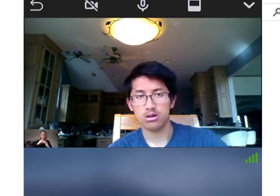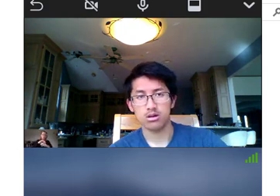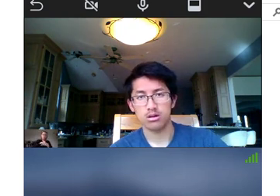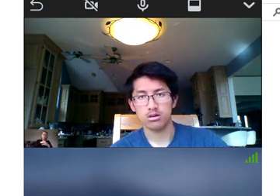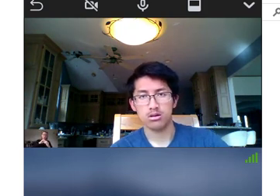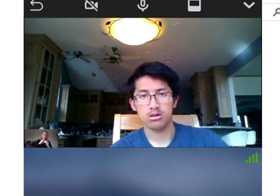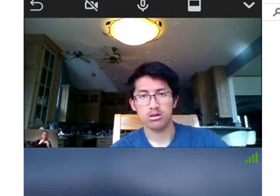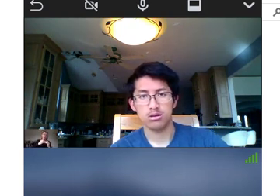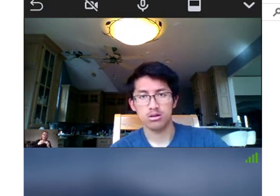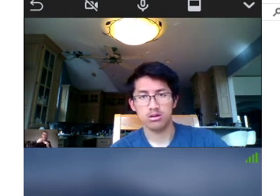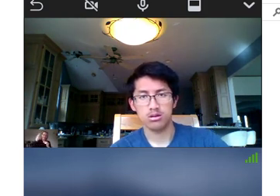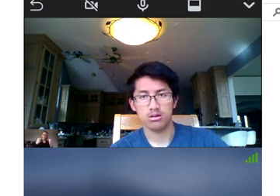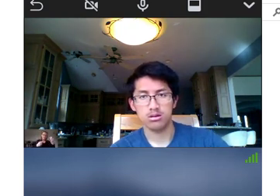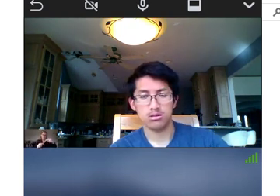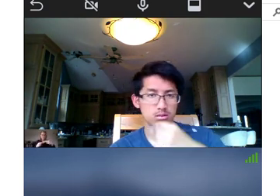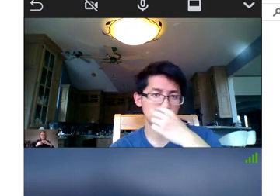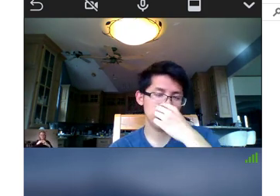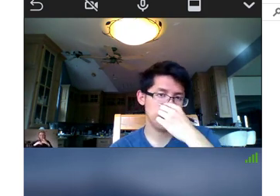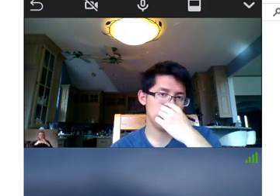it's kind of like this